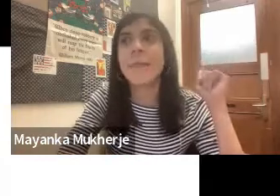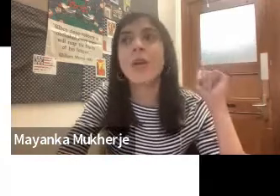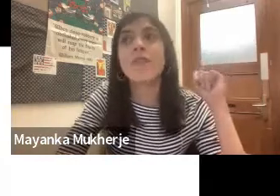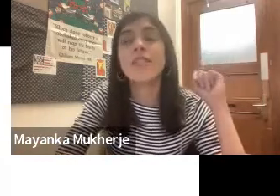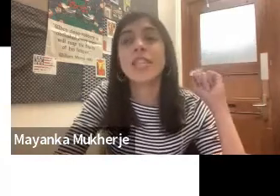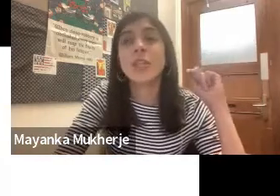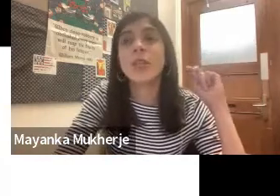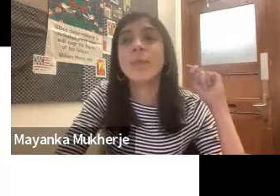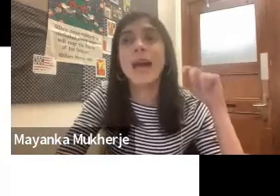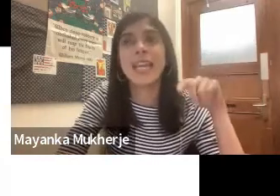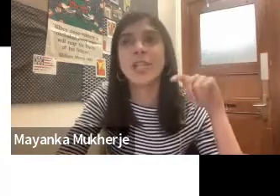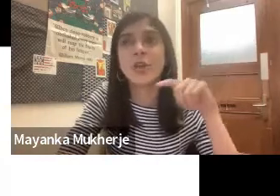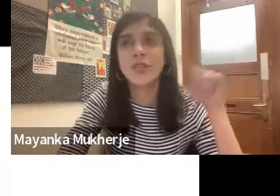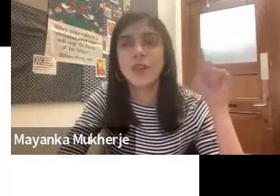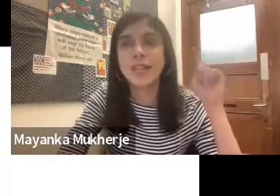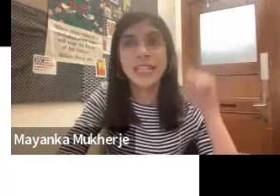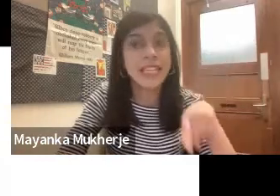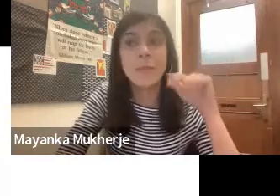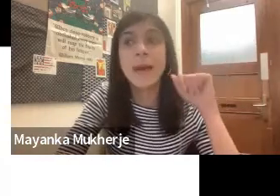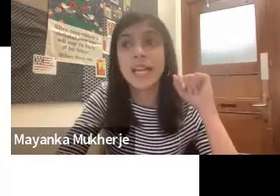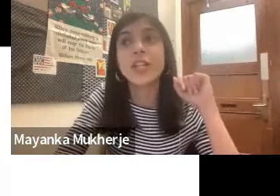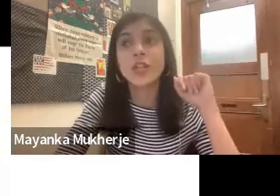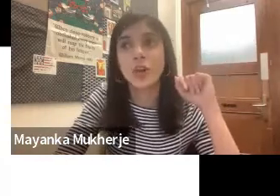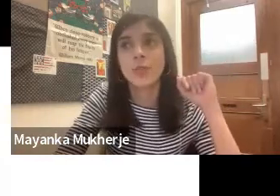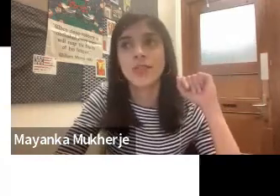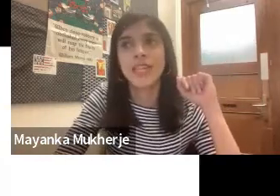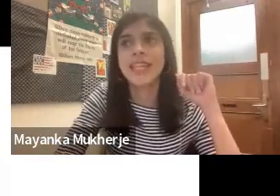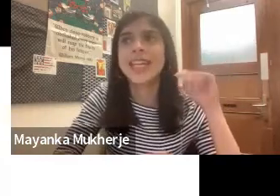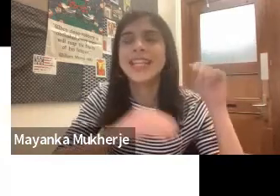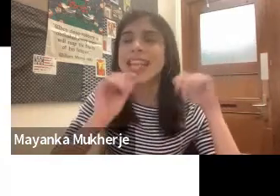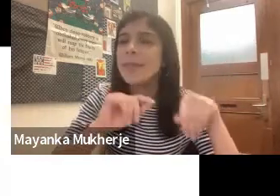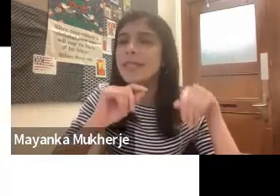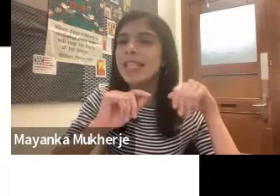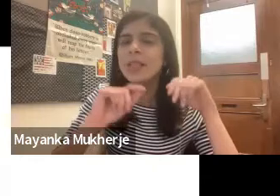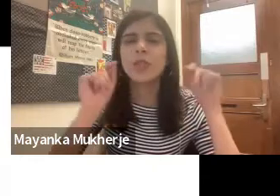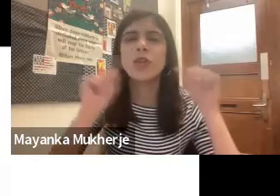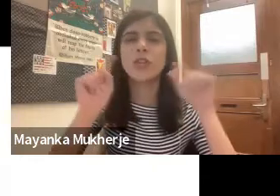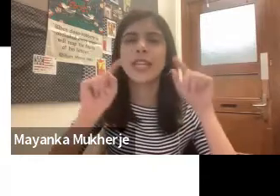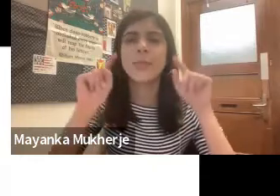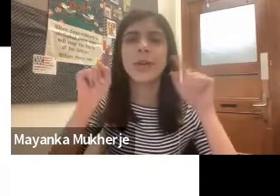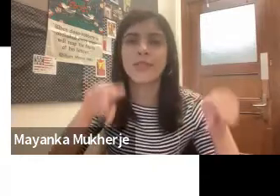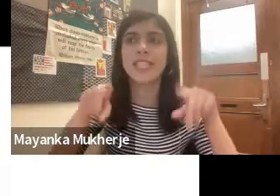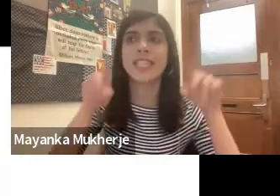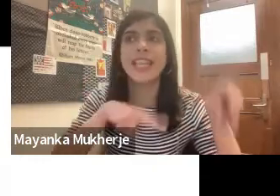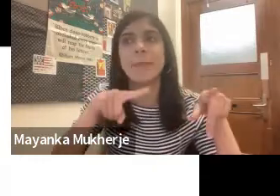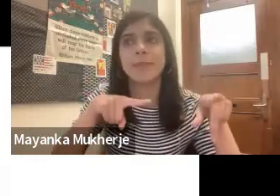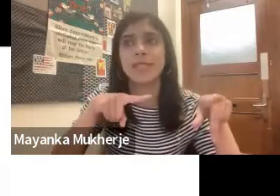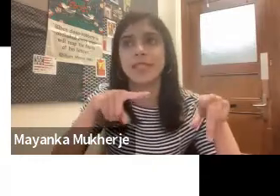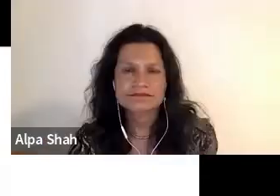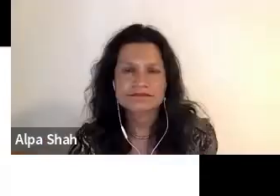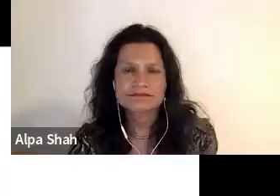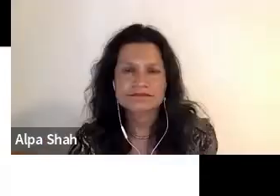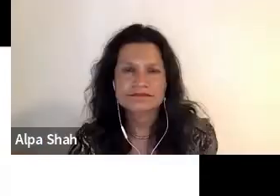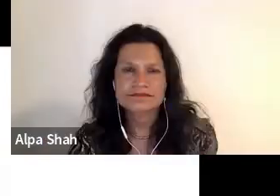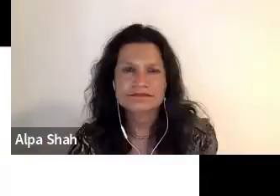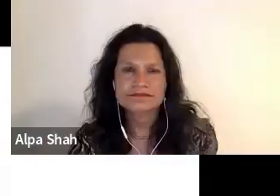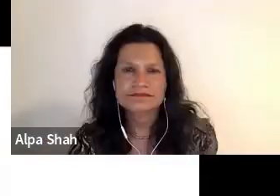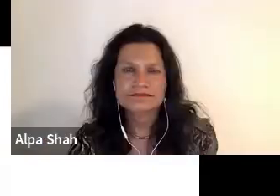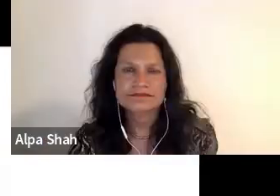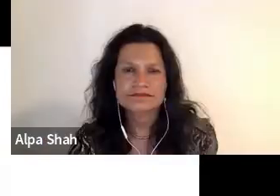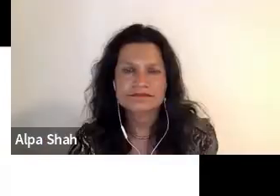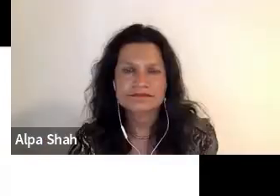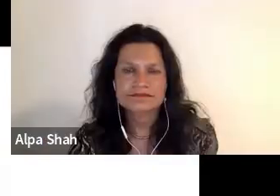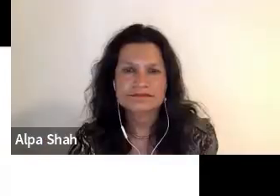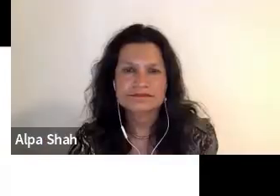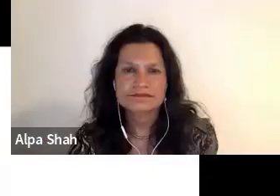workers, and my conversation with the manager of a nearby gun shop revealed that emptiness was not really about physical absence. He argued that